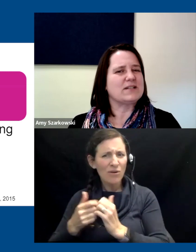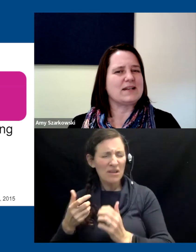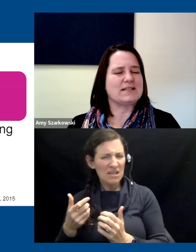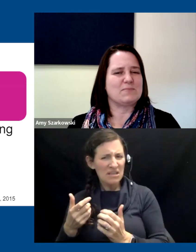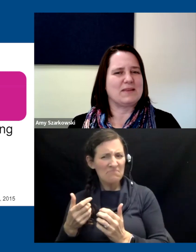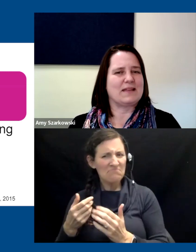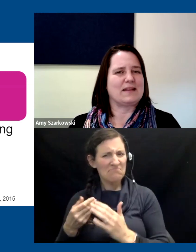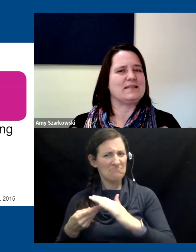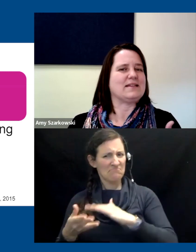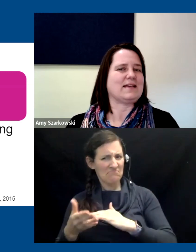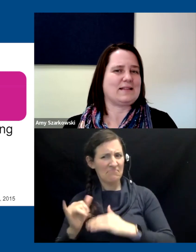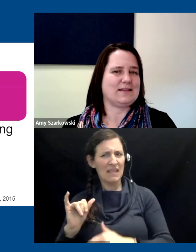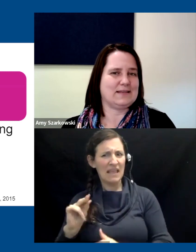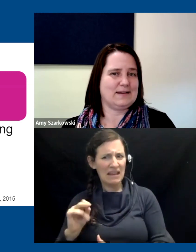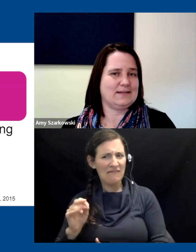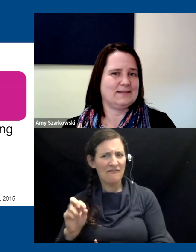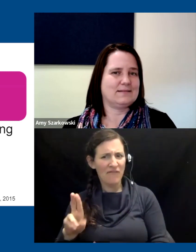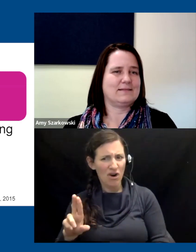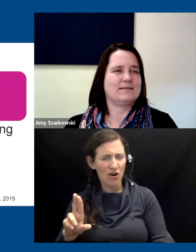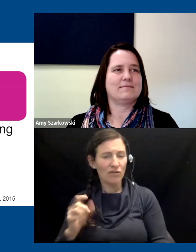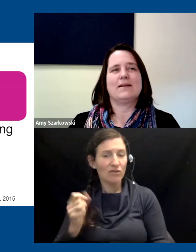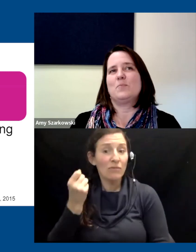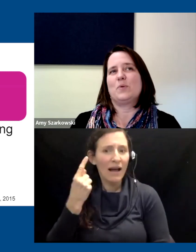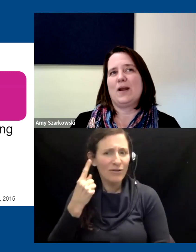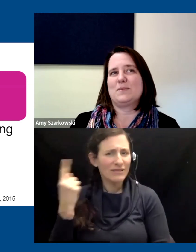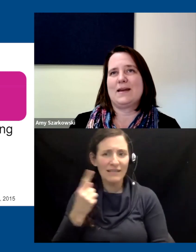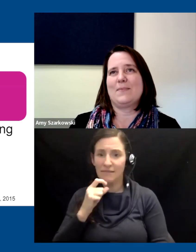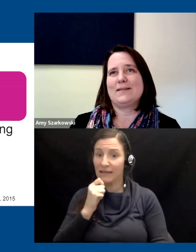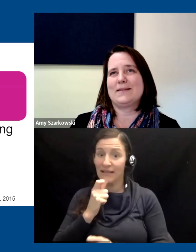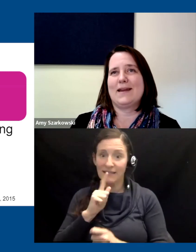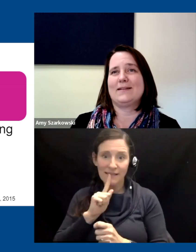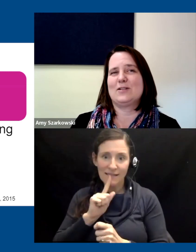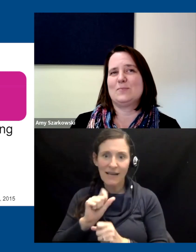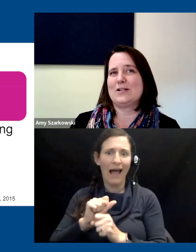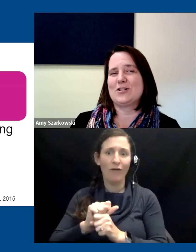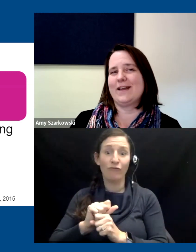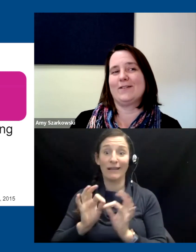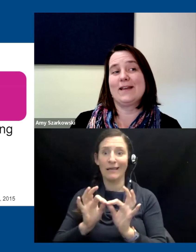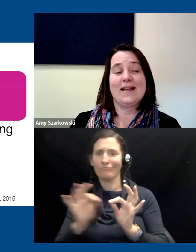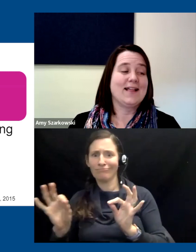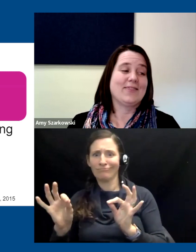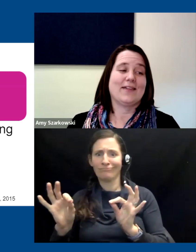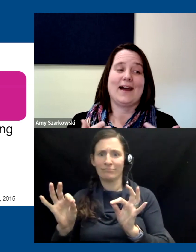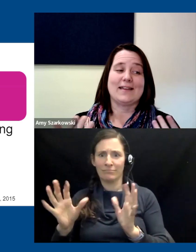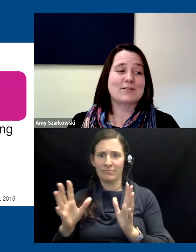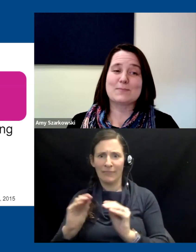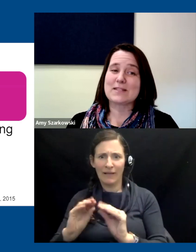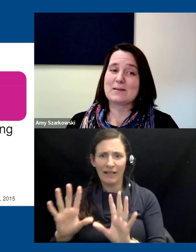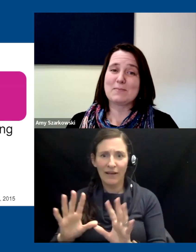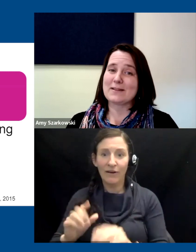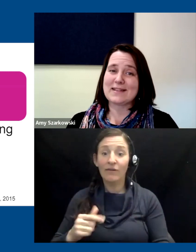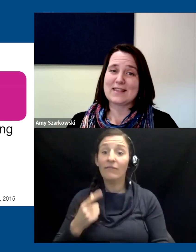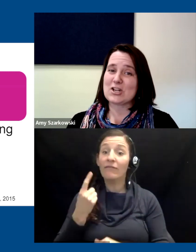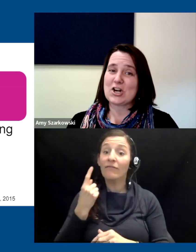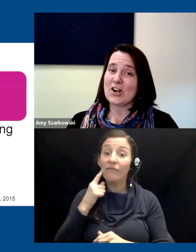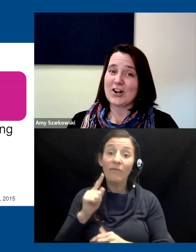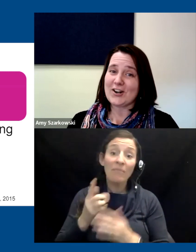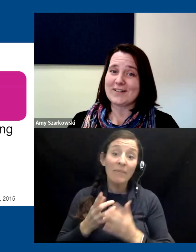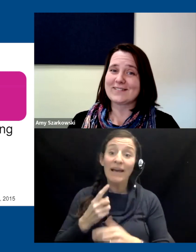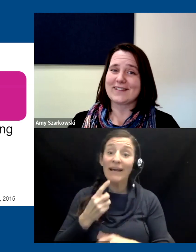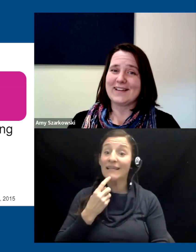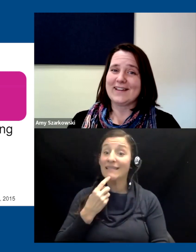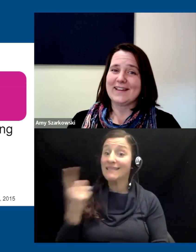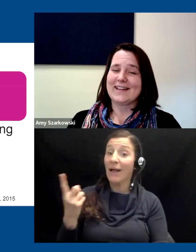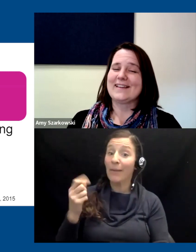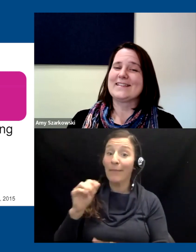like understanding something that isn't exactly said. Perhaps I might say to my child, the ice cream's going to be melting in the